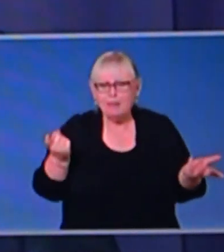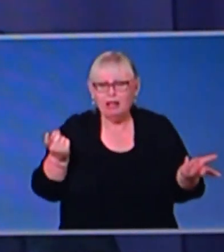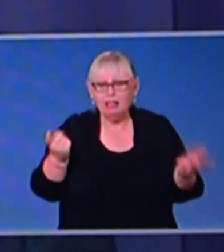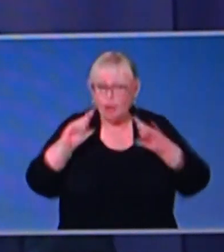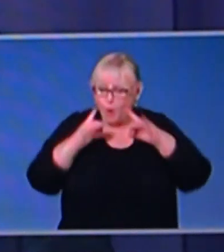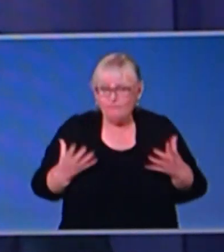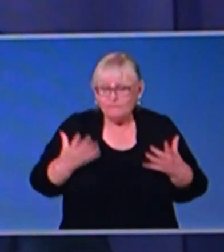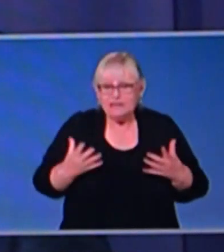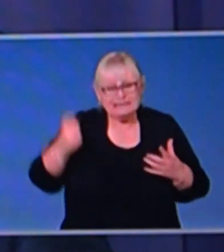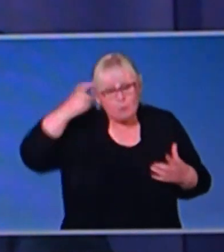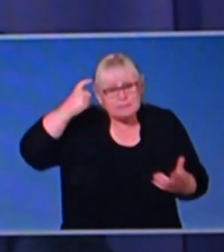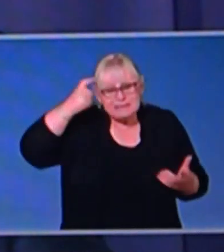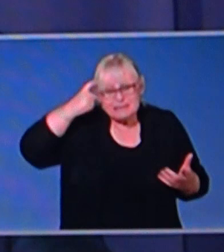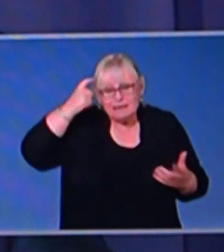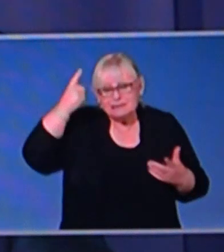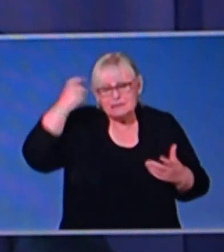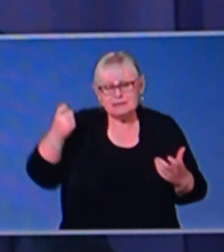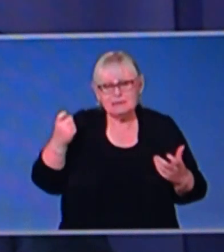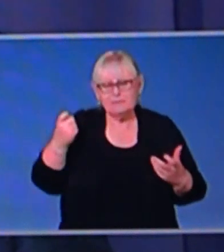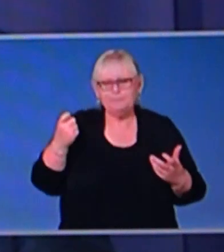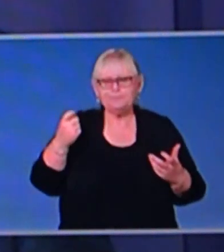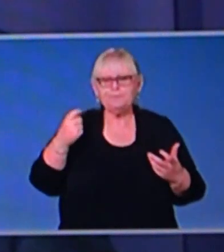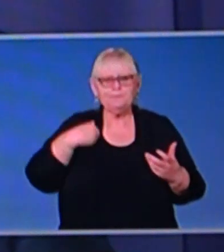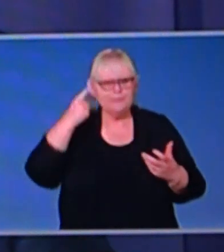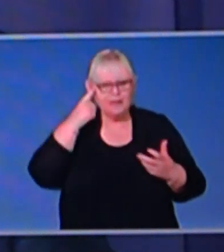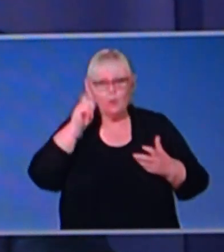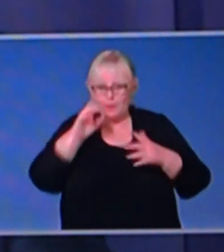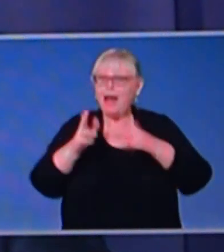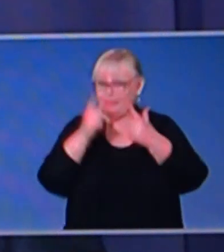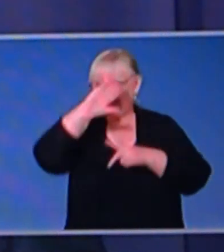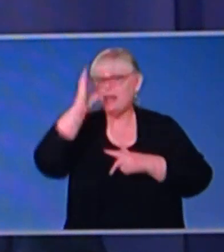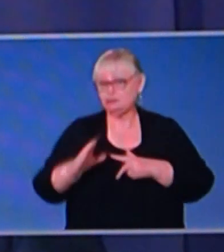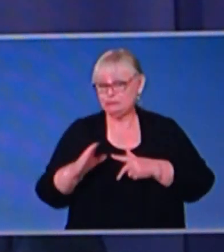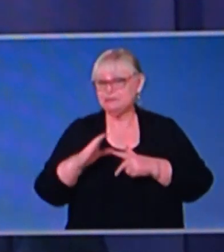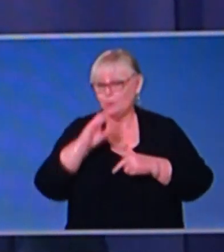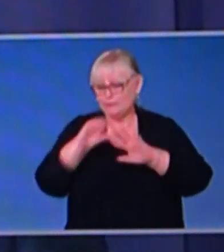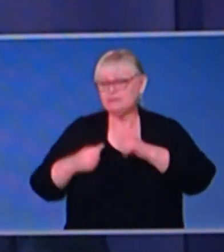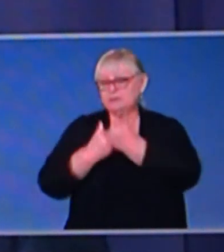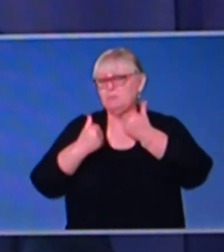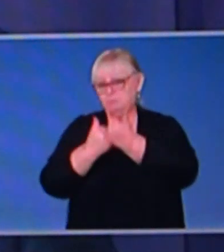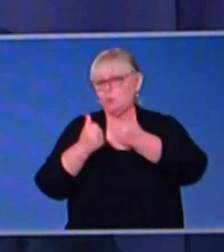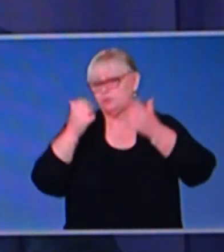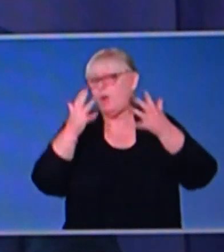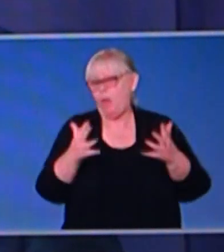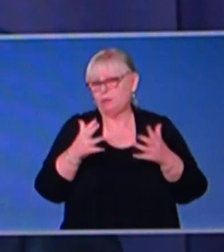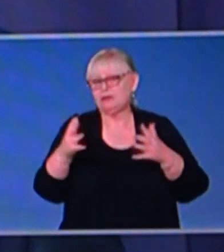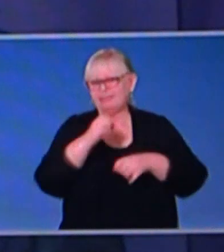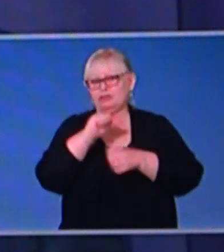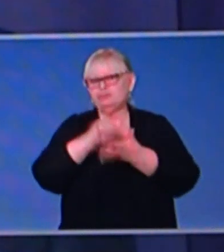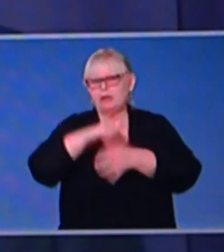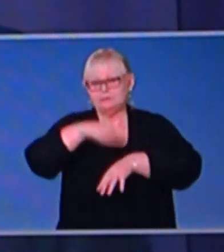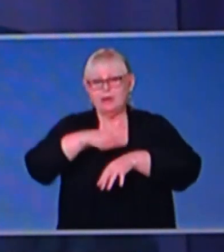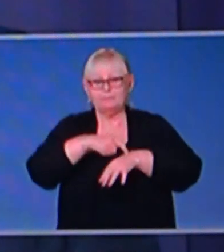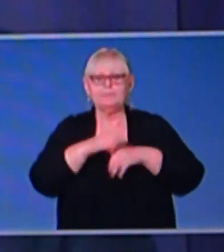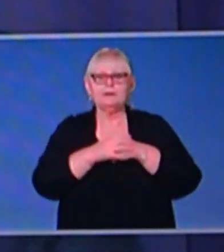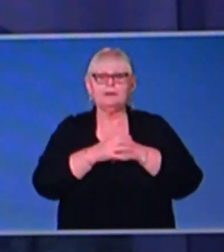and common sense suggestion that I believe there will be support for at the right time to ensure we do that. We're a supporter